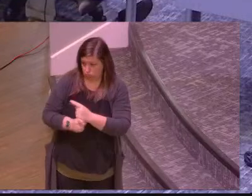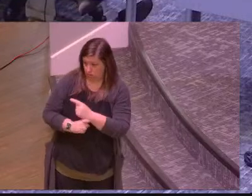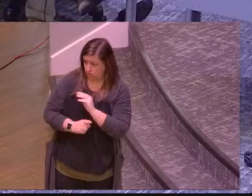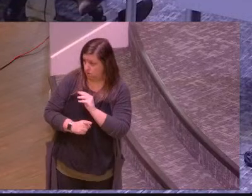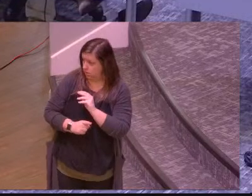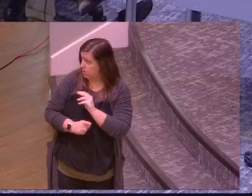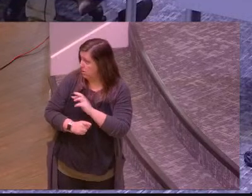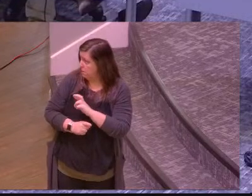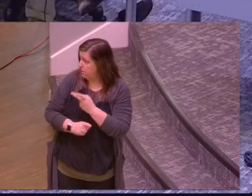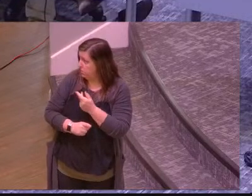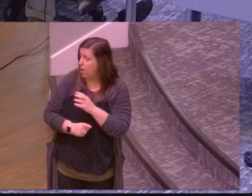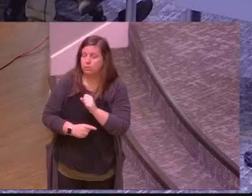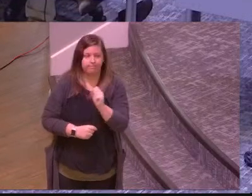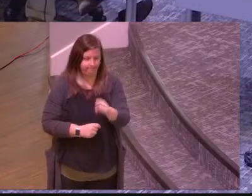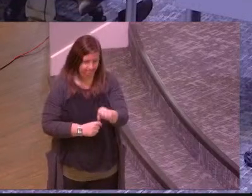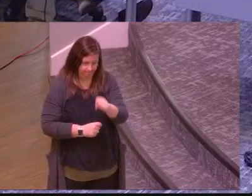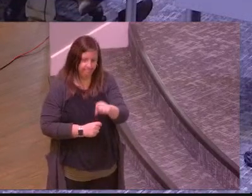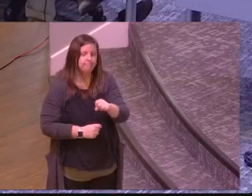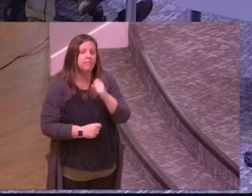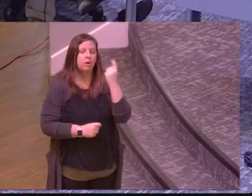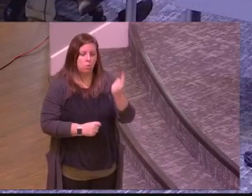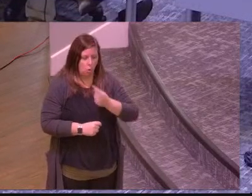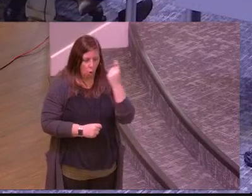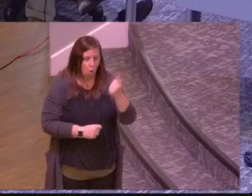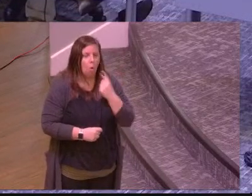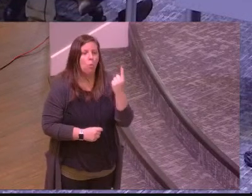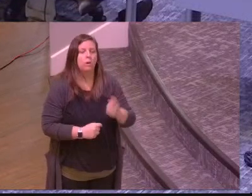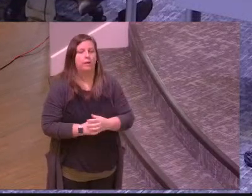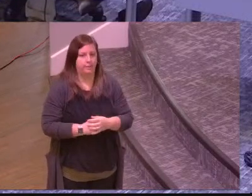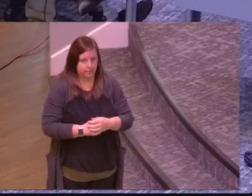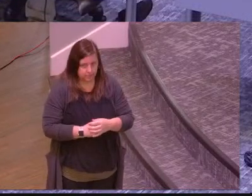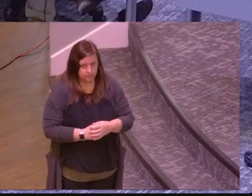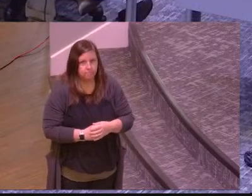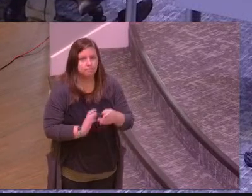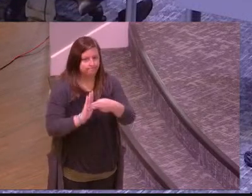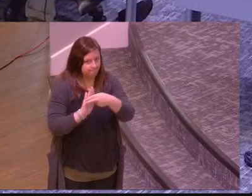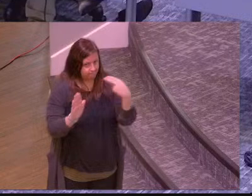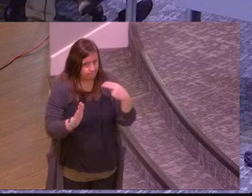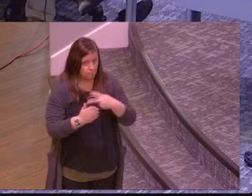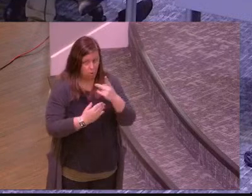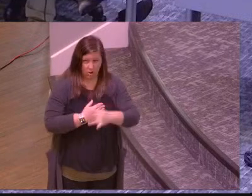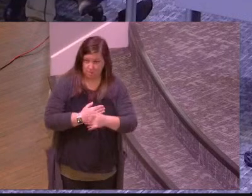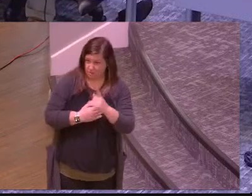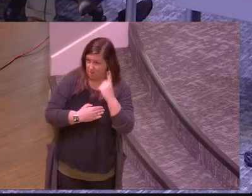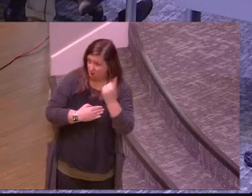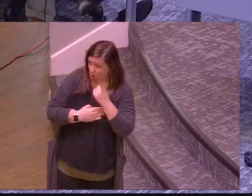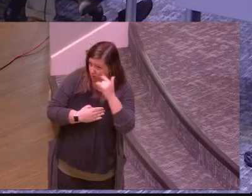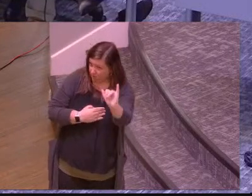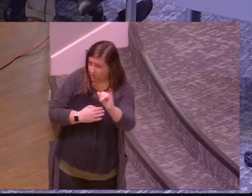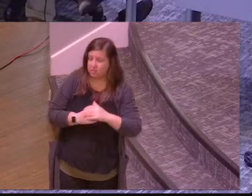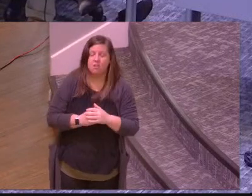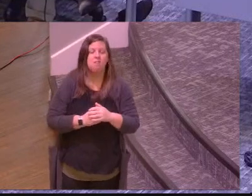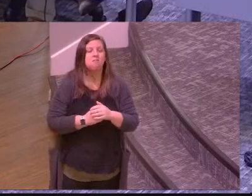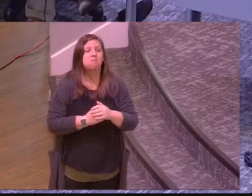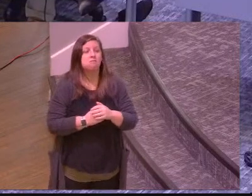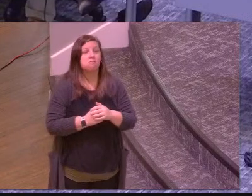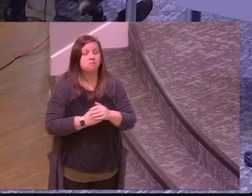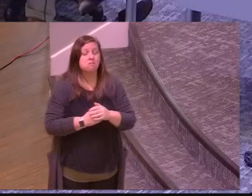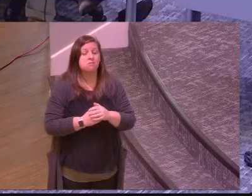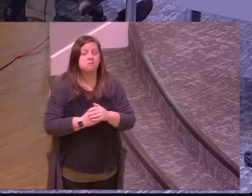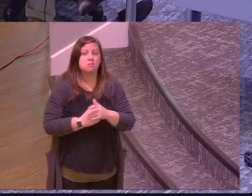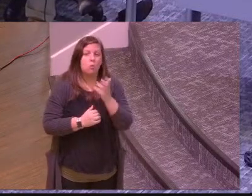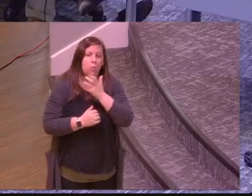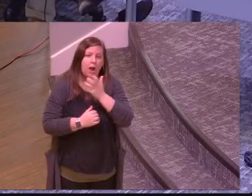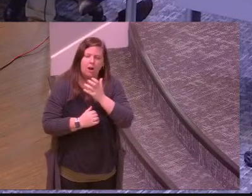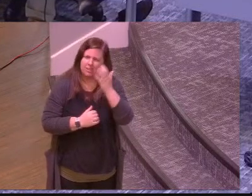Dr. Duckett? Yep, it's been a program. Always wasn't and changed. forever. Wow, okay. Then that's different. I know at one time it was gonna